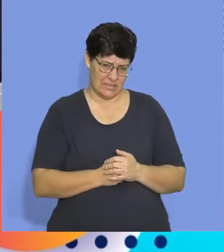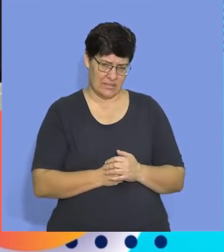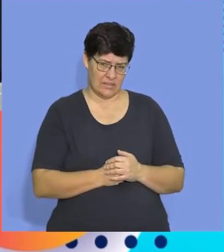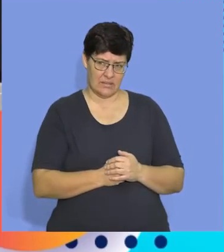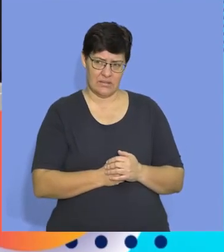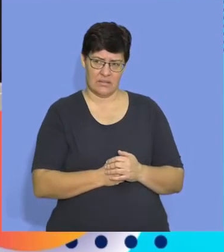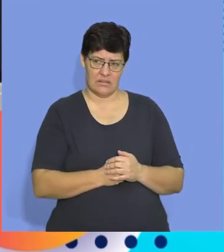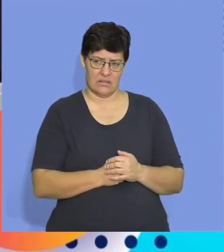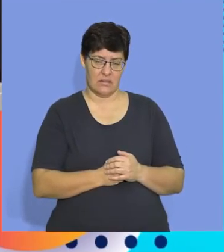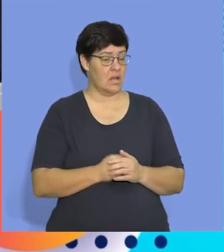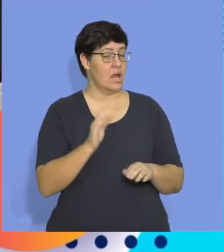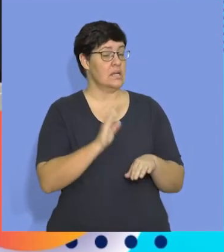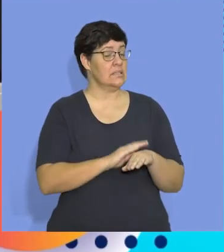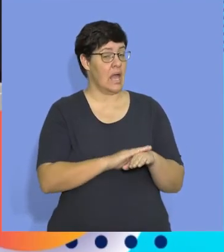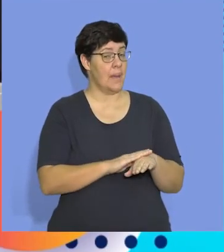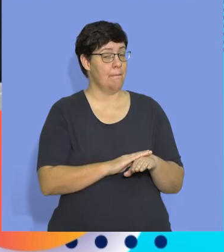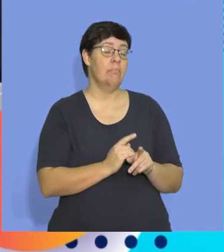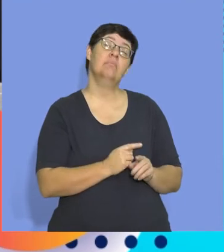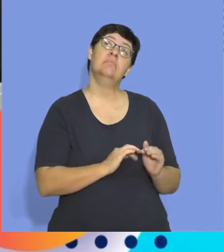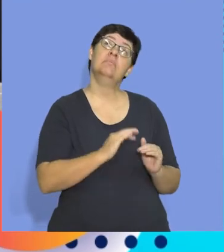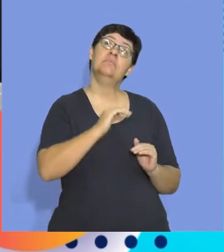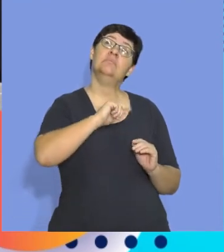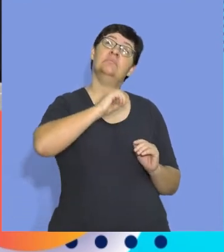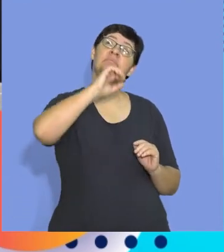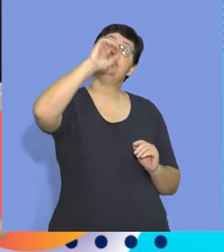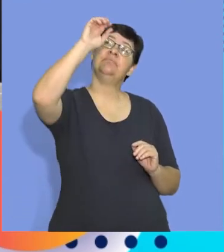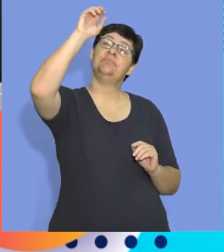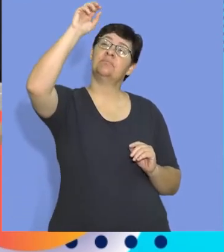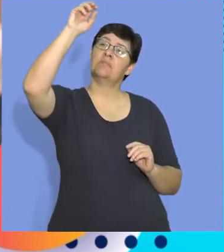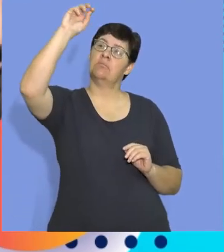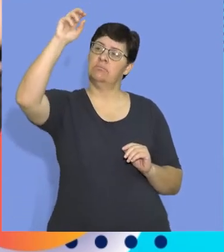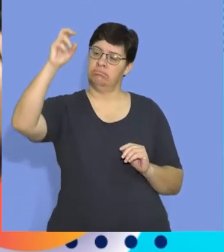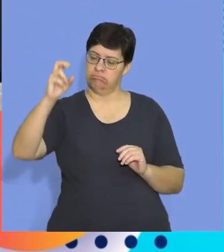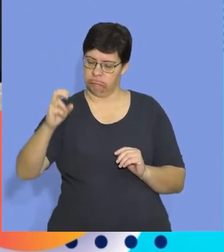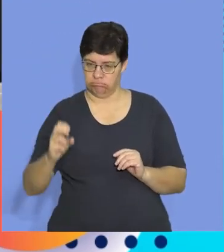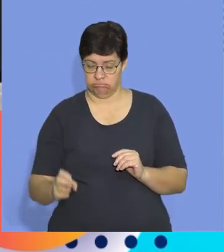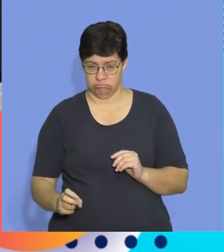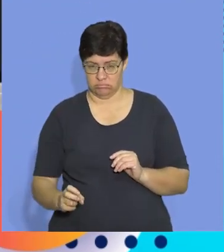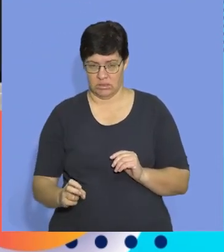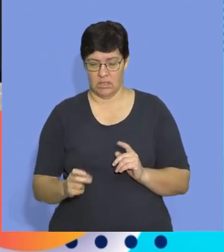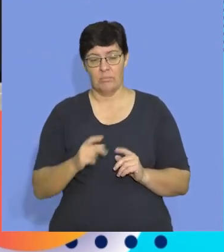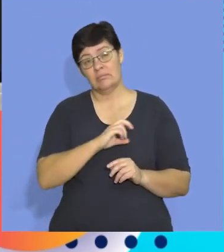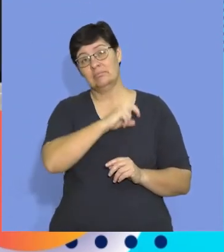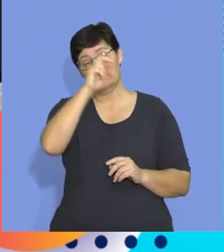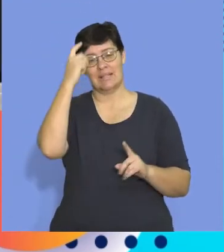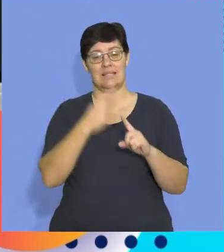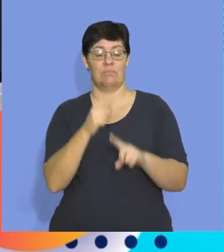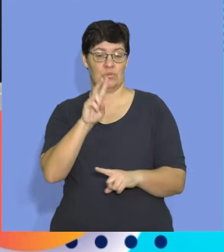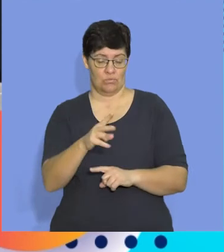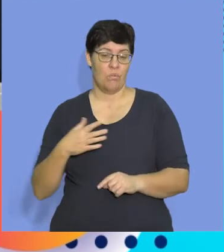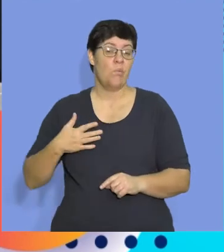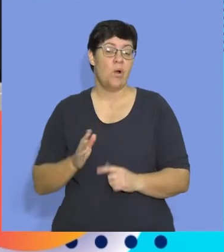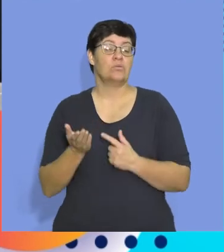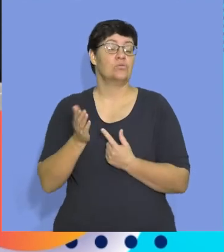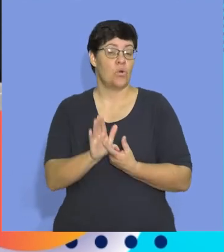to calculate the time it takes to get to the top and then times the time by 2. But I want to show you what